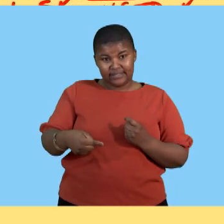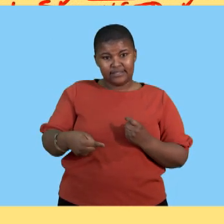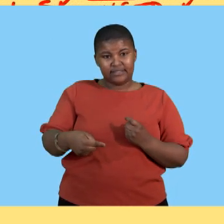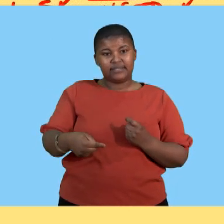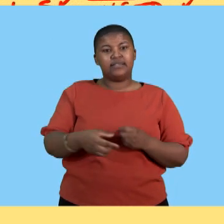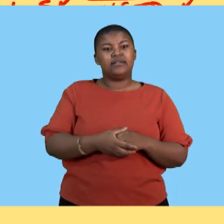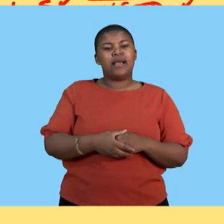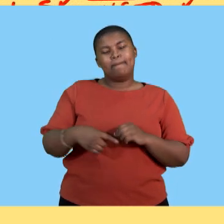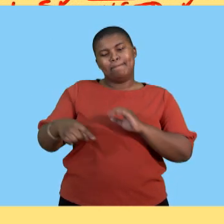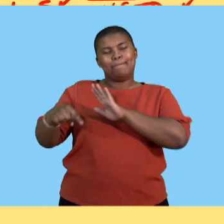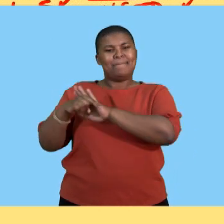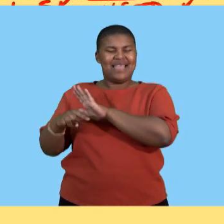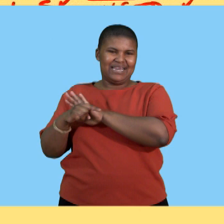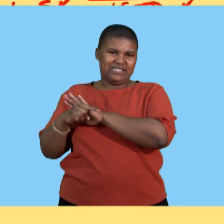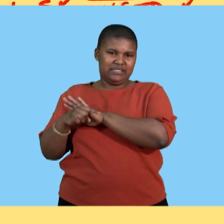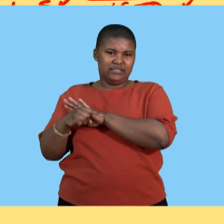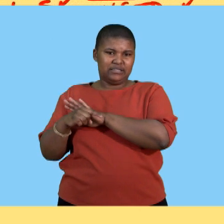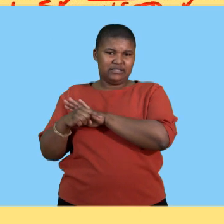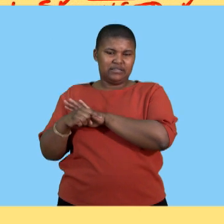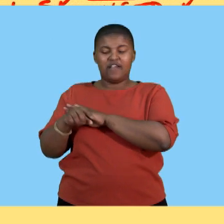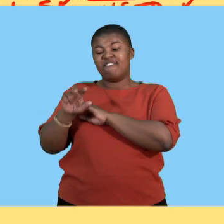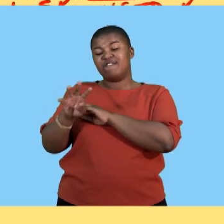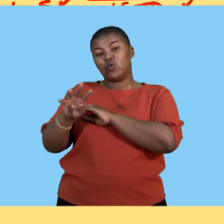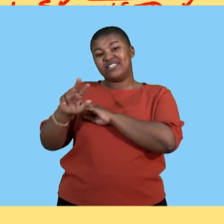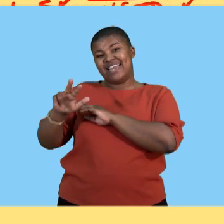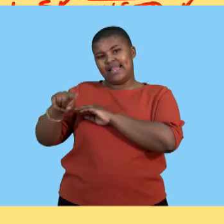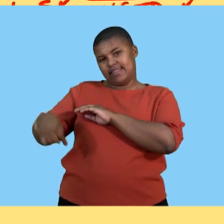390,000. Then I'll say minus